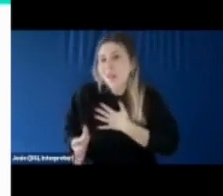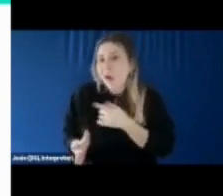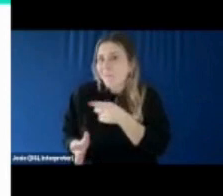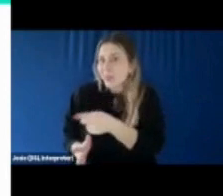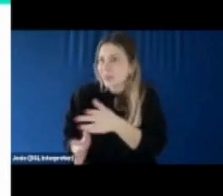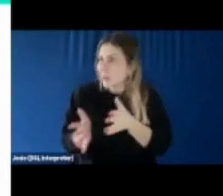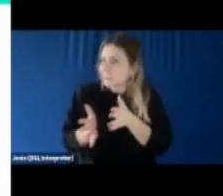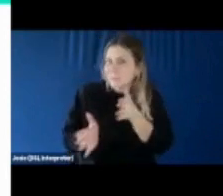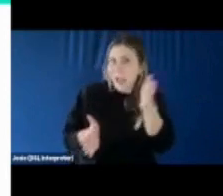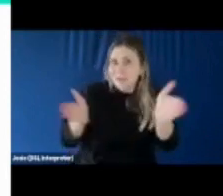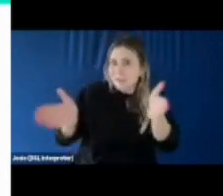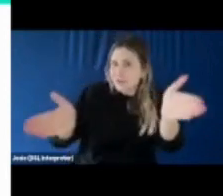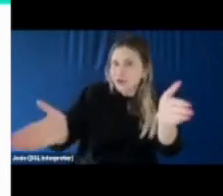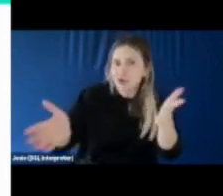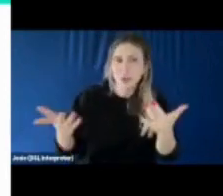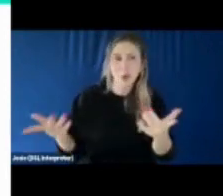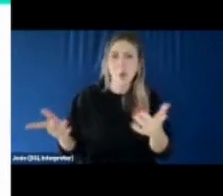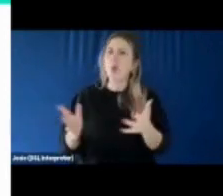That didn't work for me."